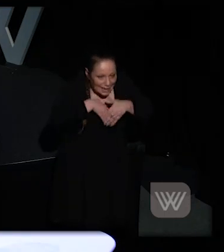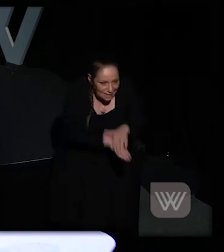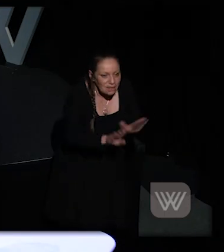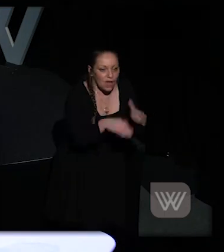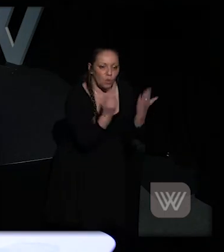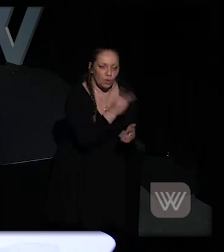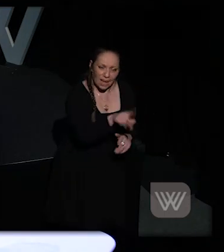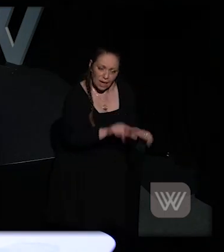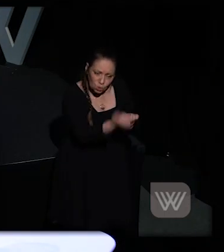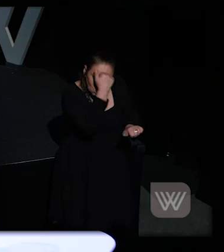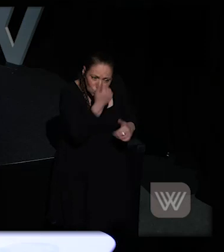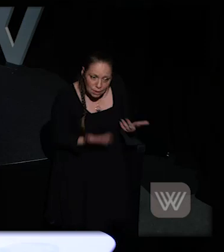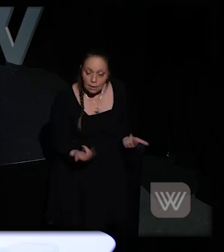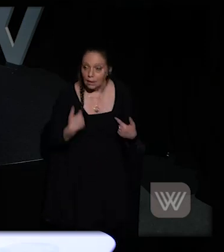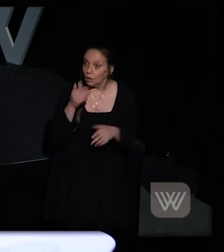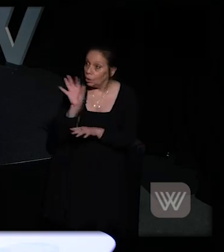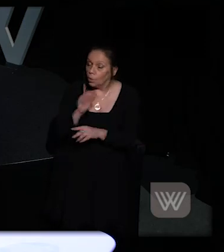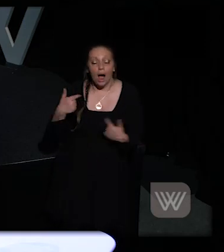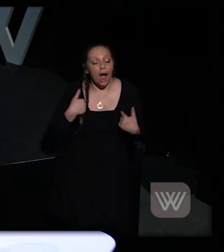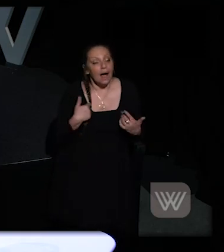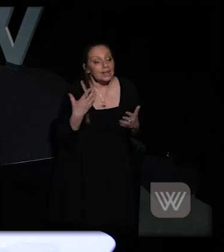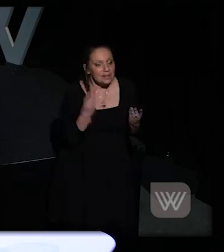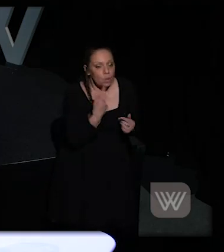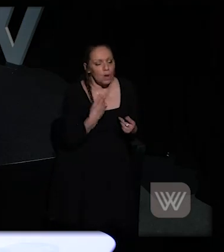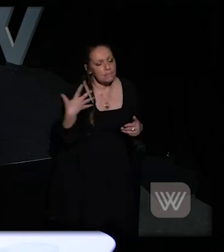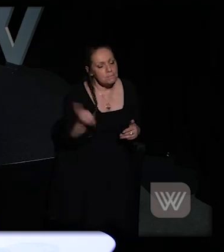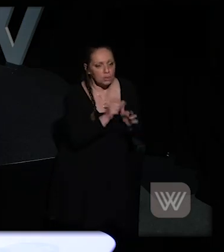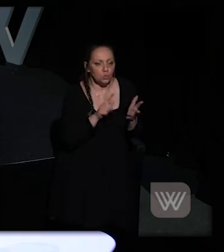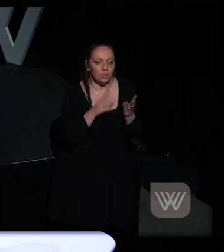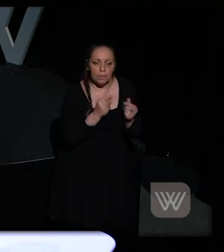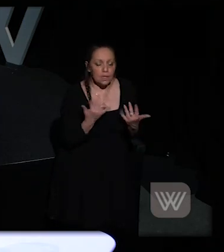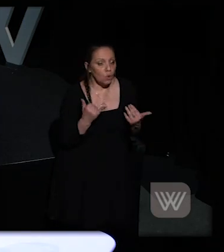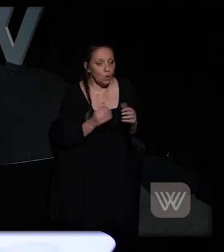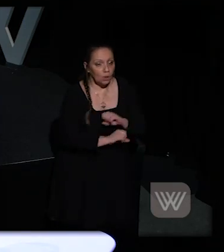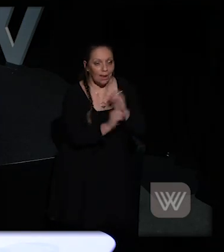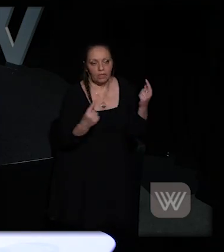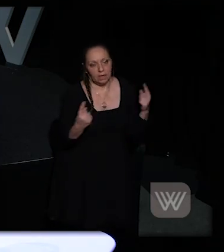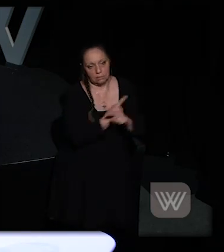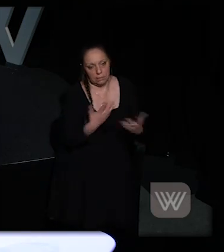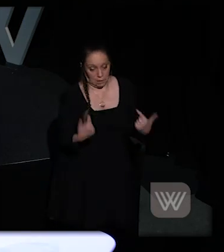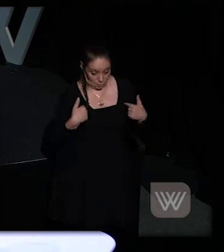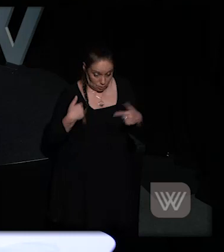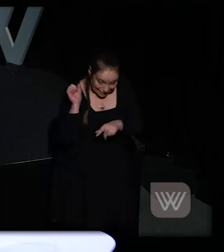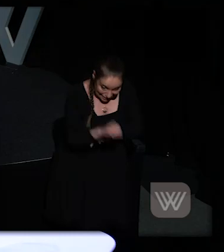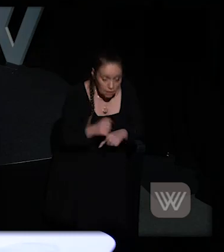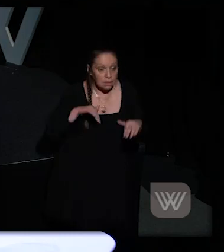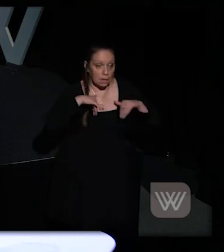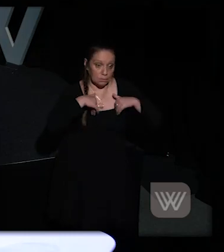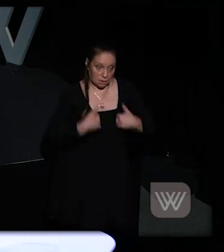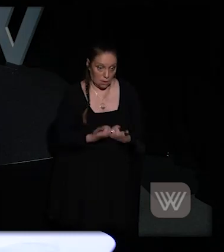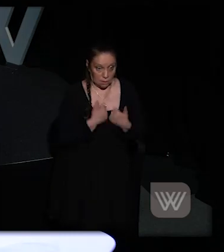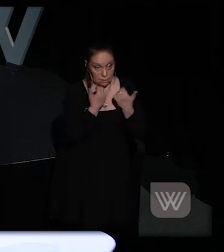No. I mean, at some point somebody has to stand up and do something, otherwise nothing's going to change. So, yes, I am very